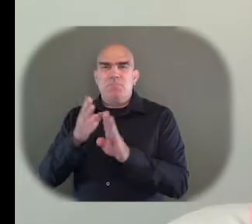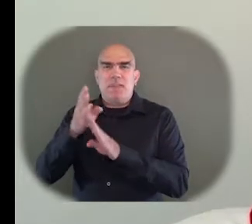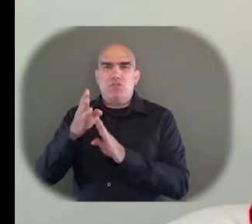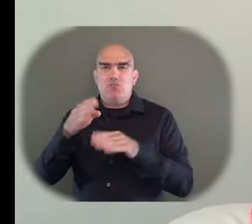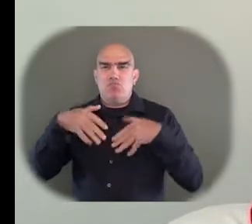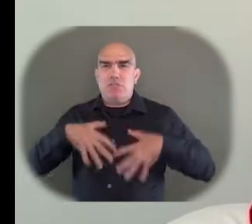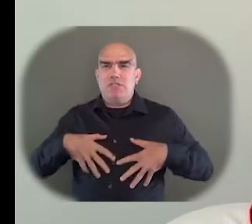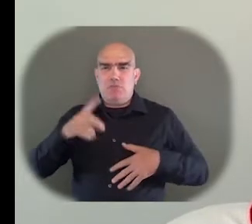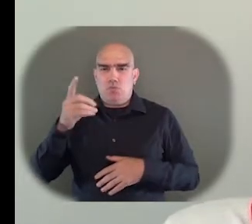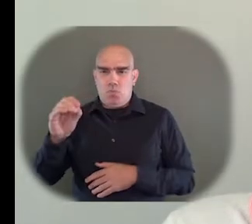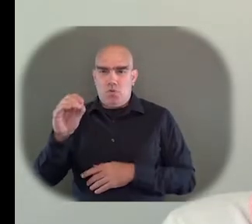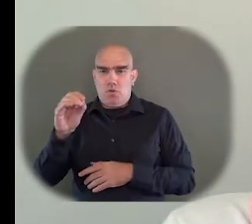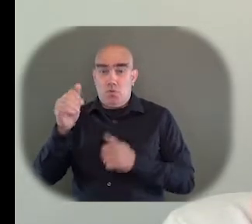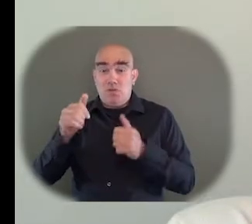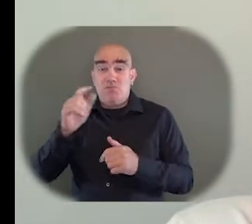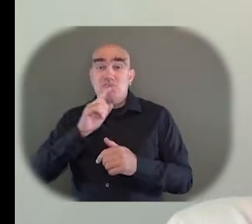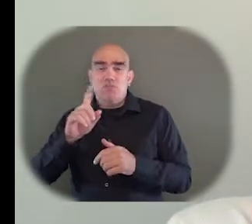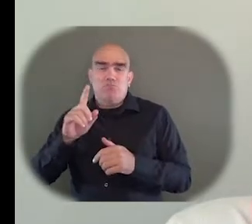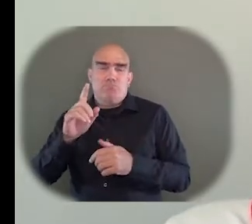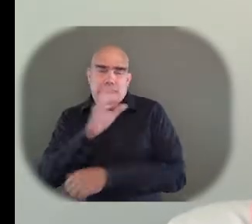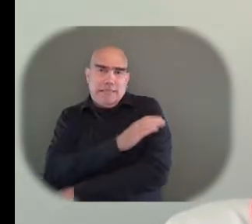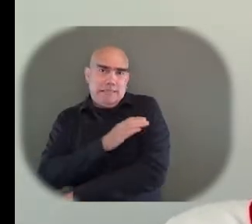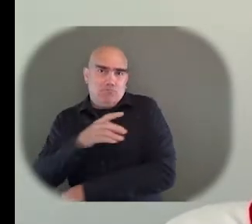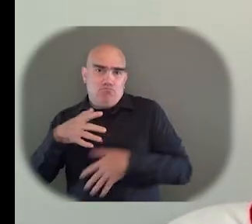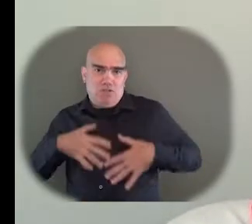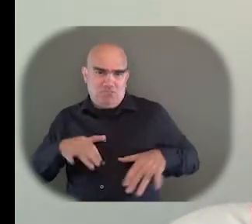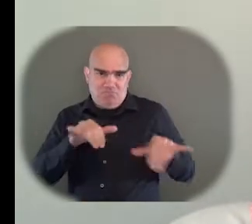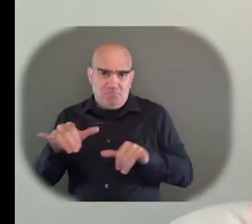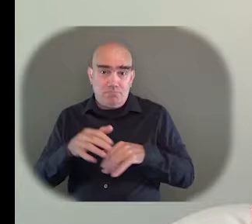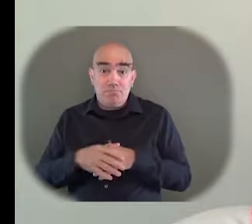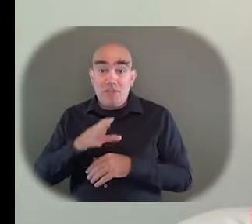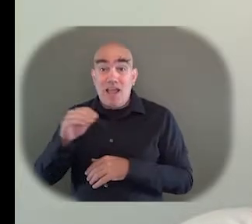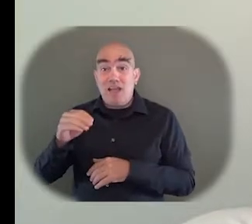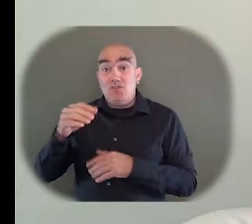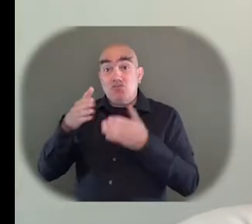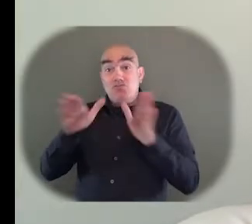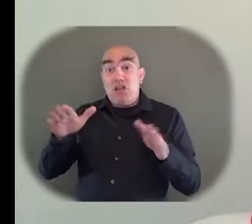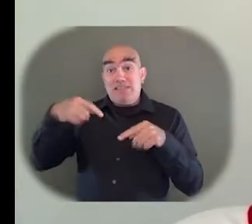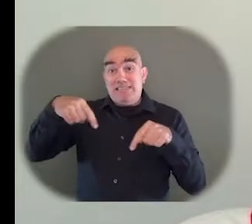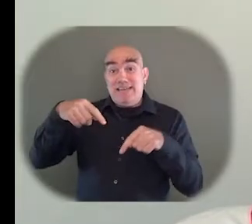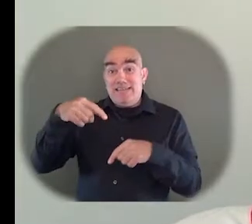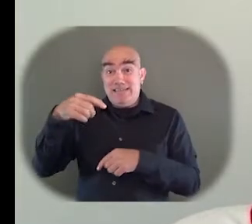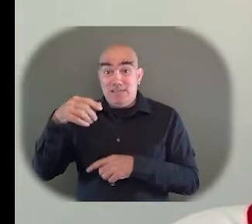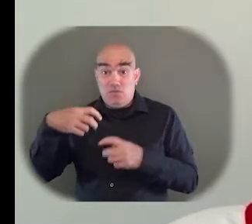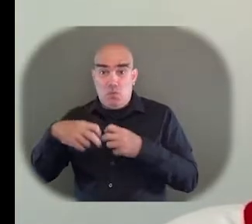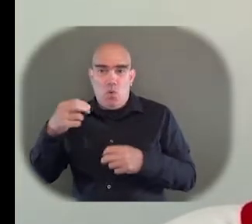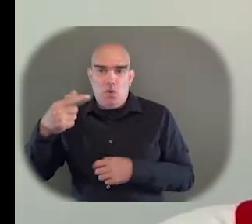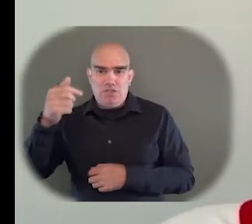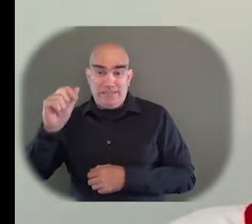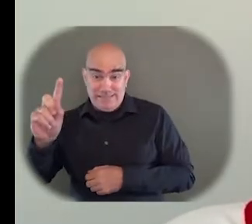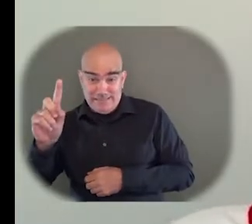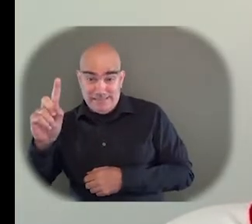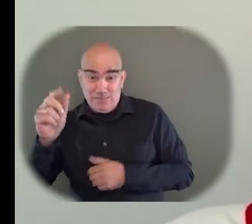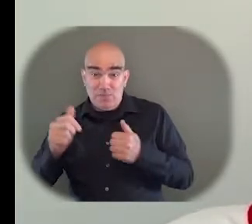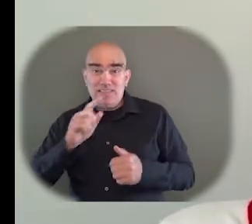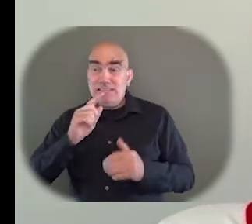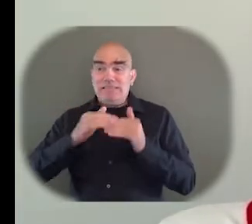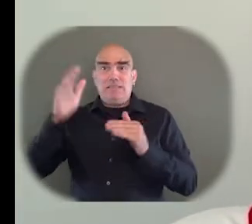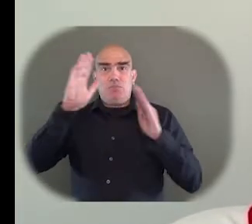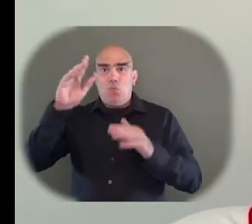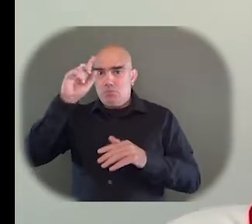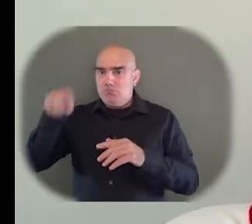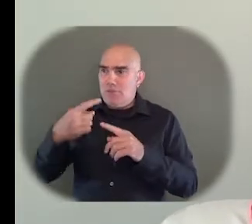MDD, which is basically just clinical depression, and general anxiety disorder, or GAD, which is excessive worry